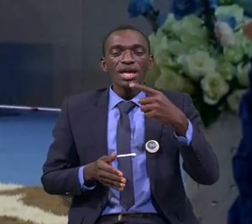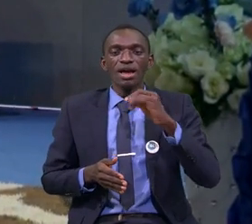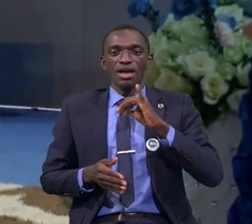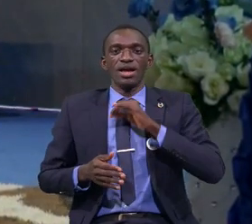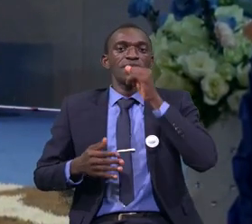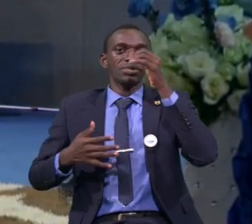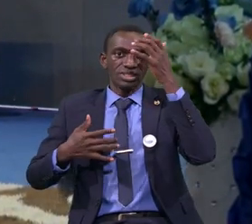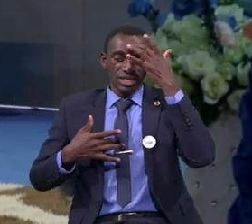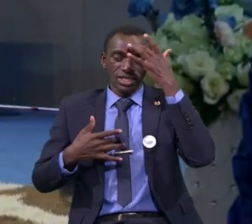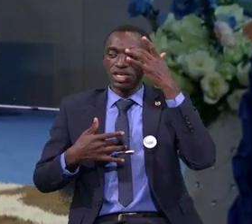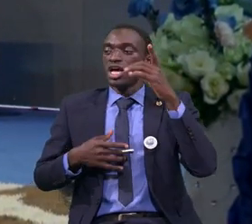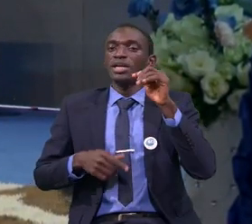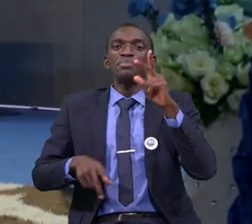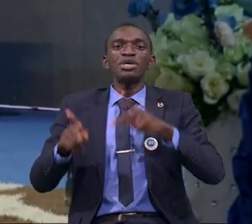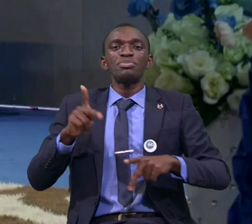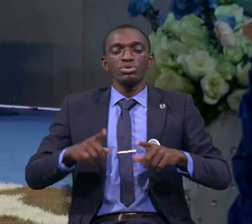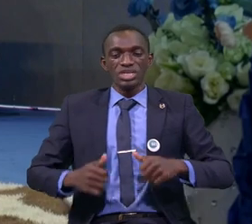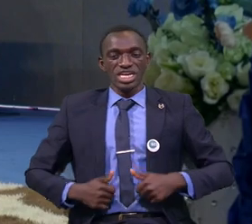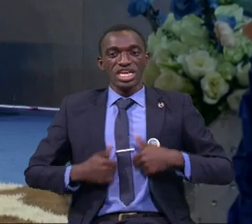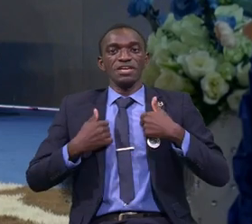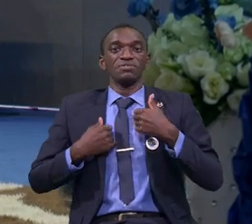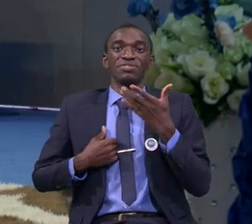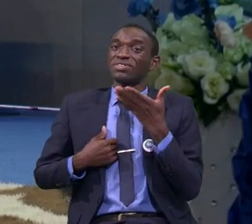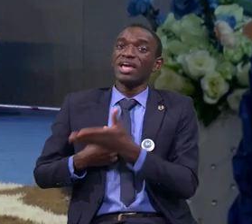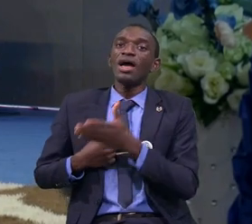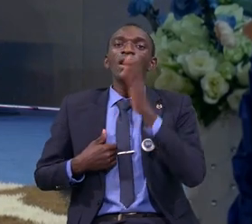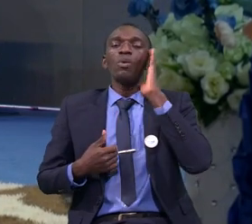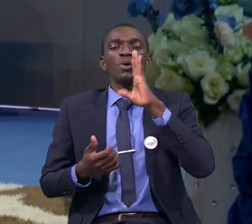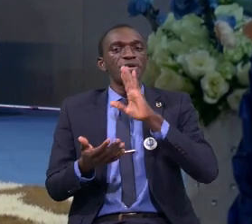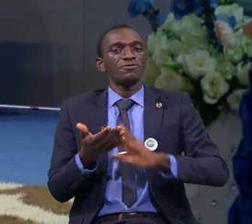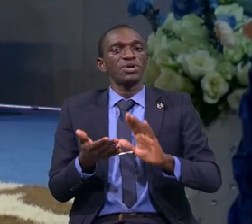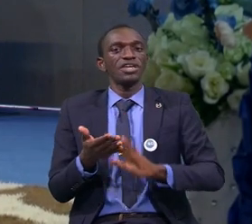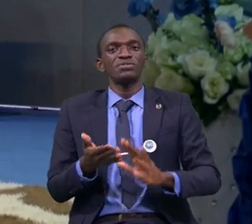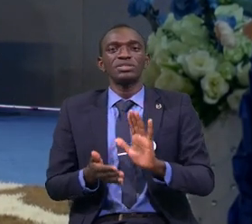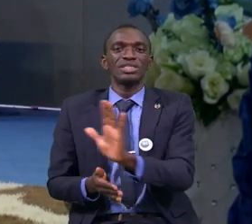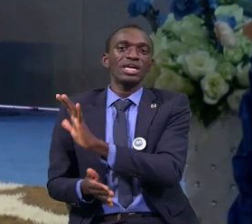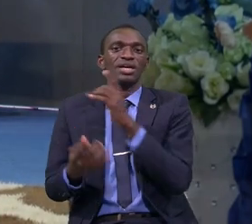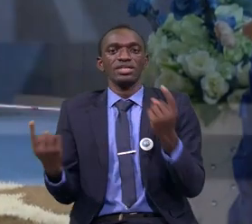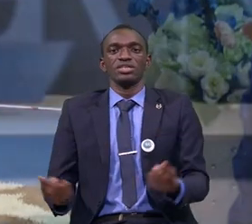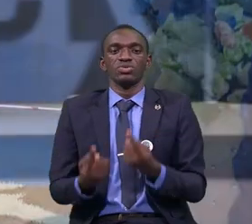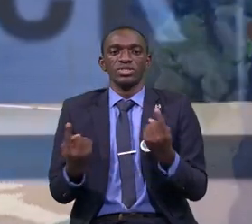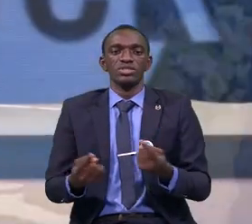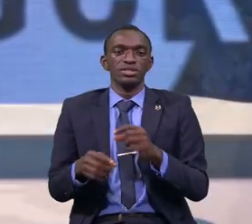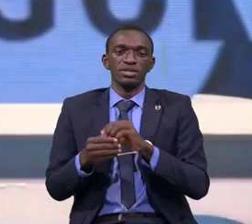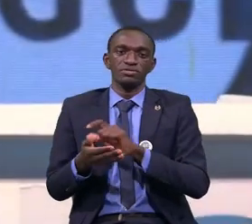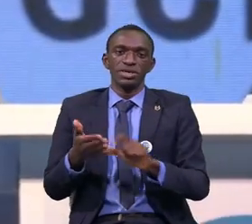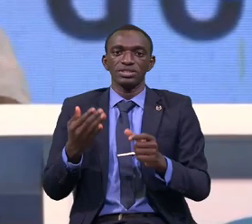The people that dwell therein shall be forgiven their iniquity.